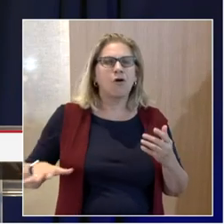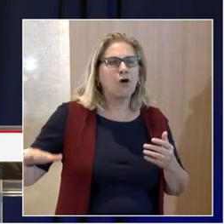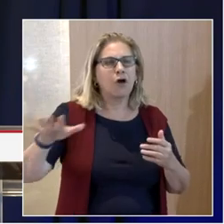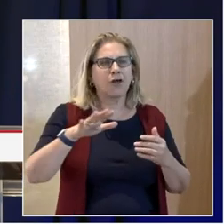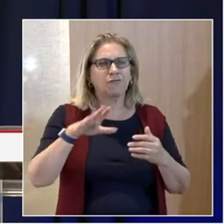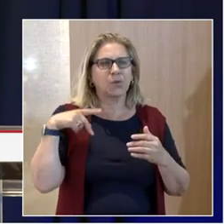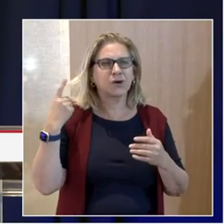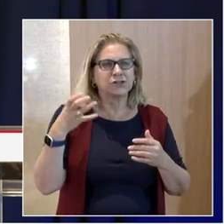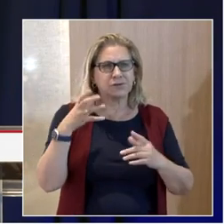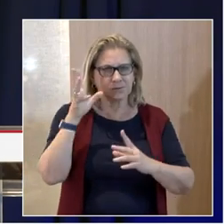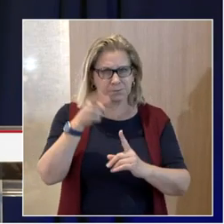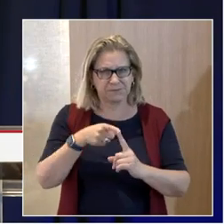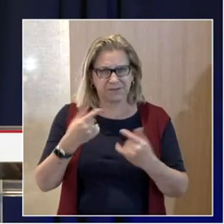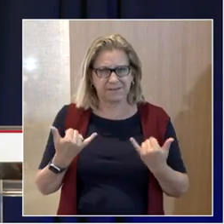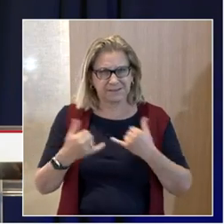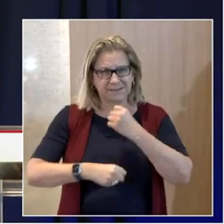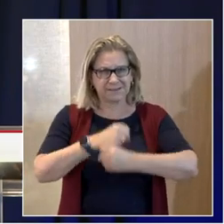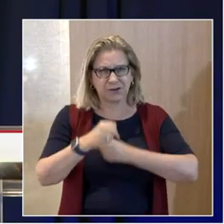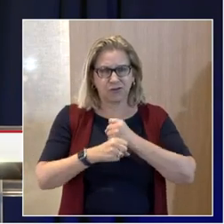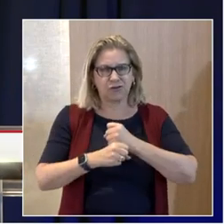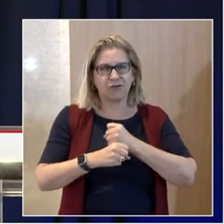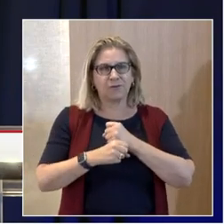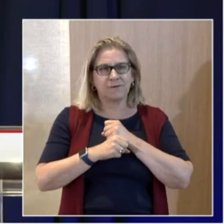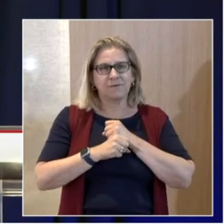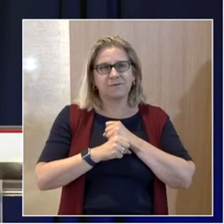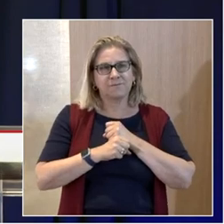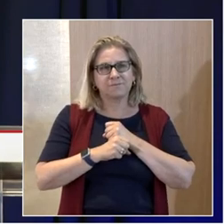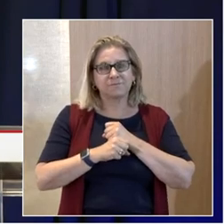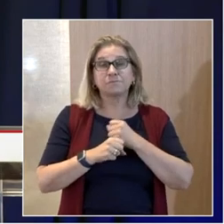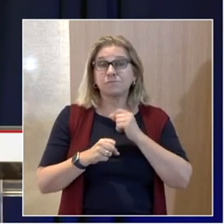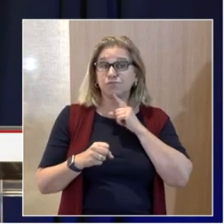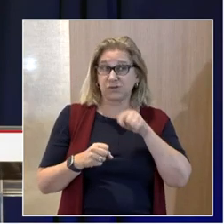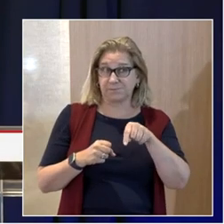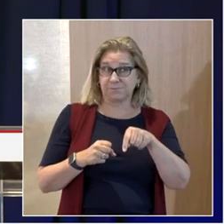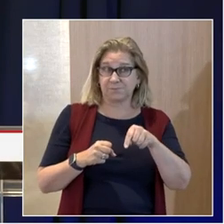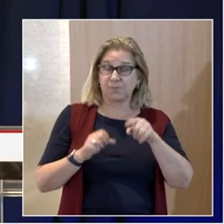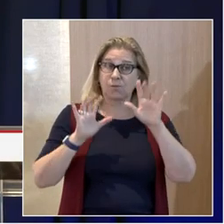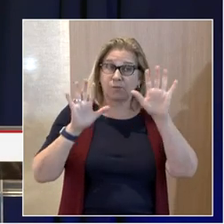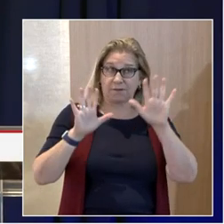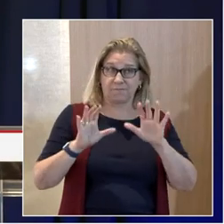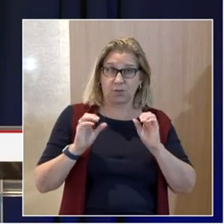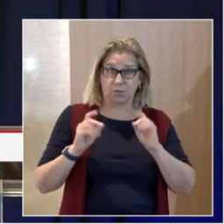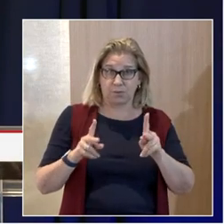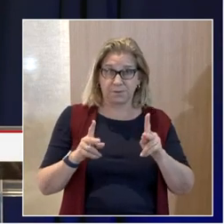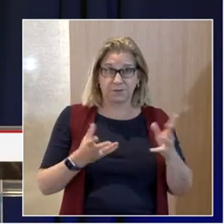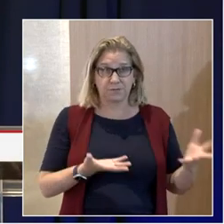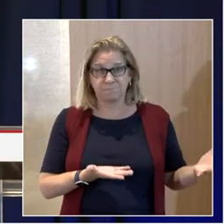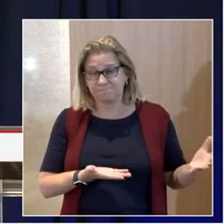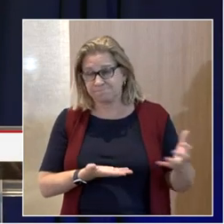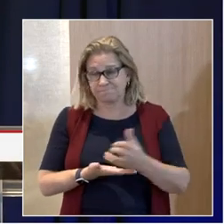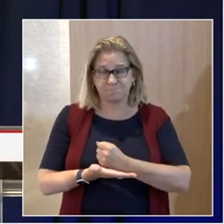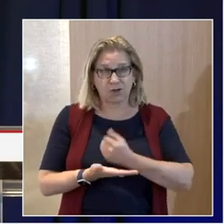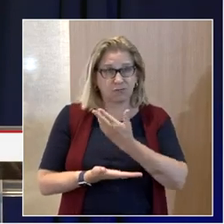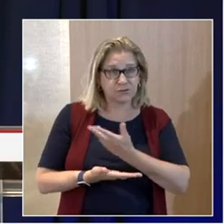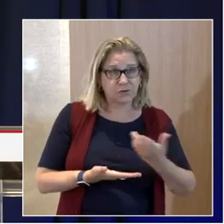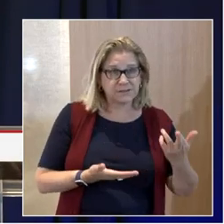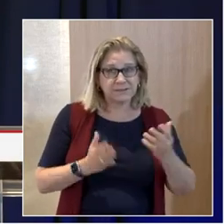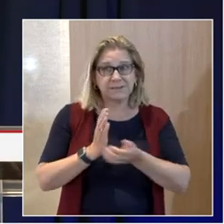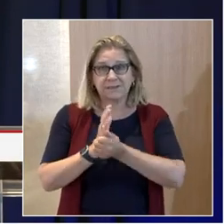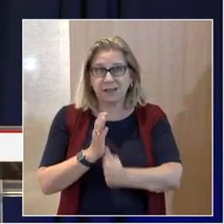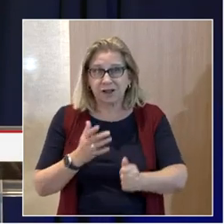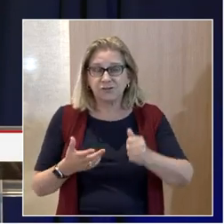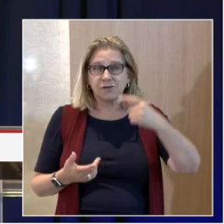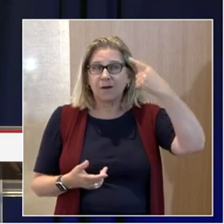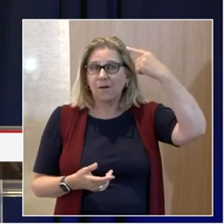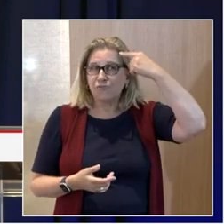great opportunity now to harness our collective resources, talent, brain power, ideas into